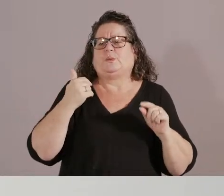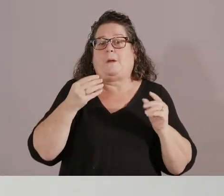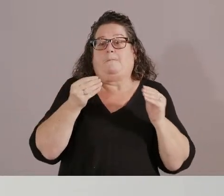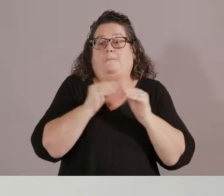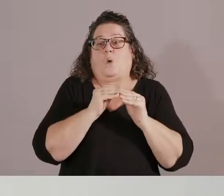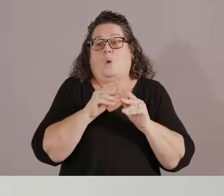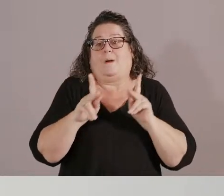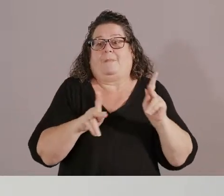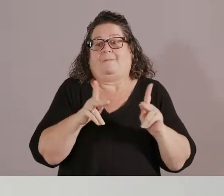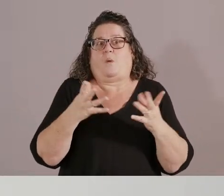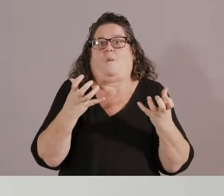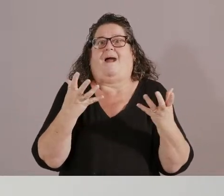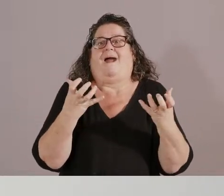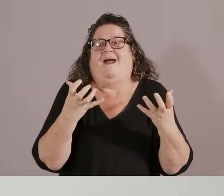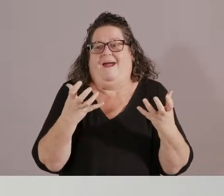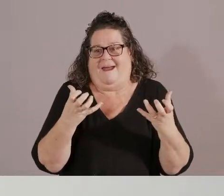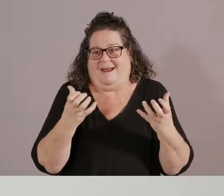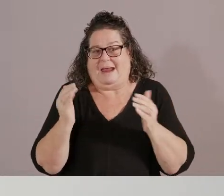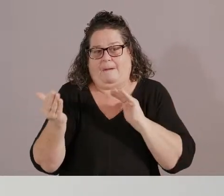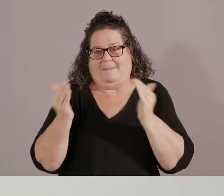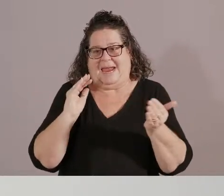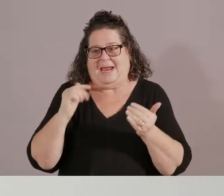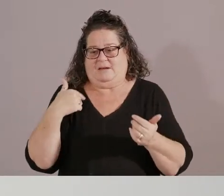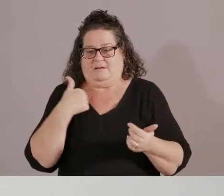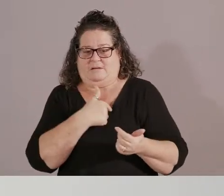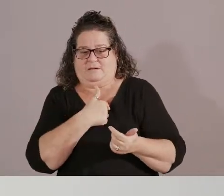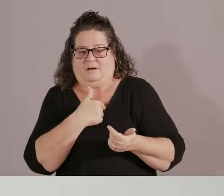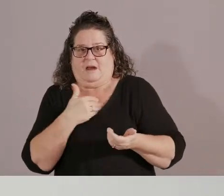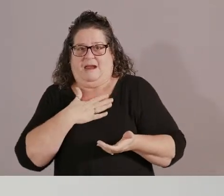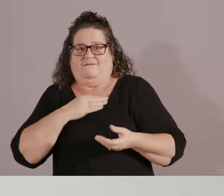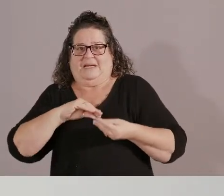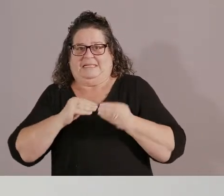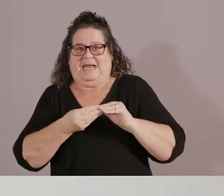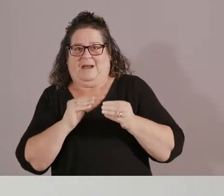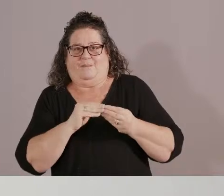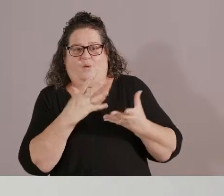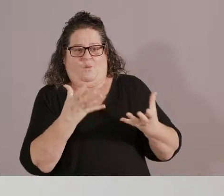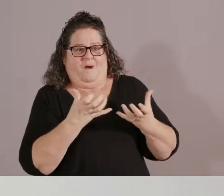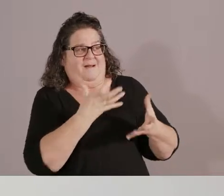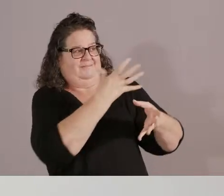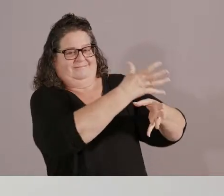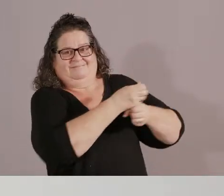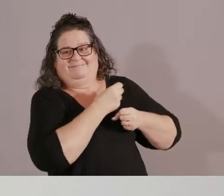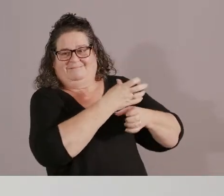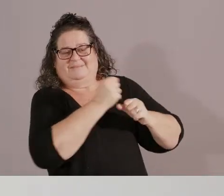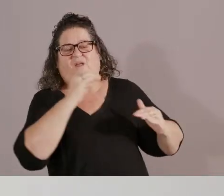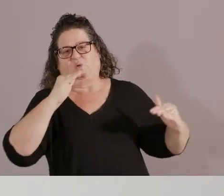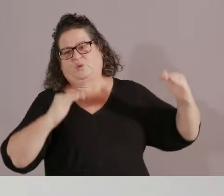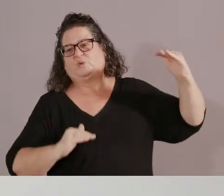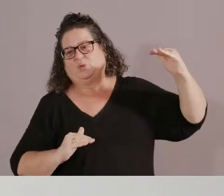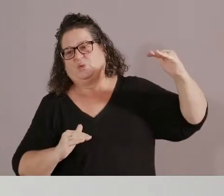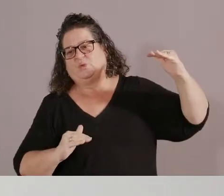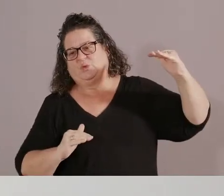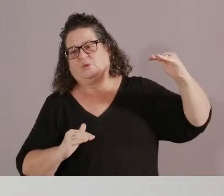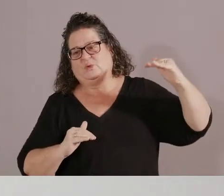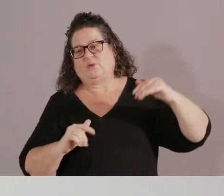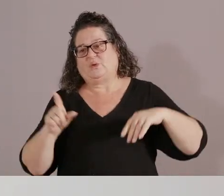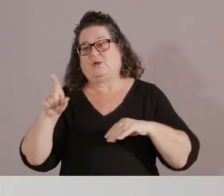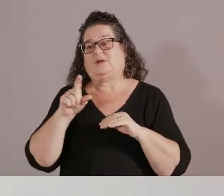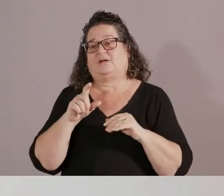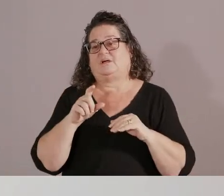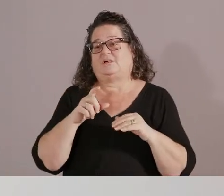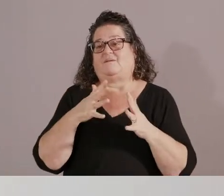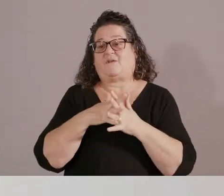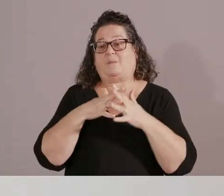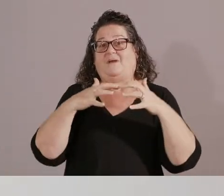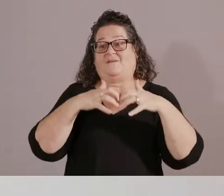pod perspective, at State Farm, we've got 6,000 doses a day that we are doing. When we truly have a capacity to be able